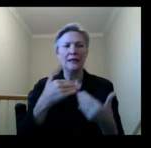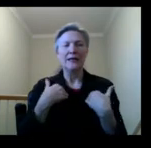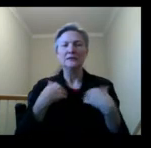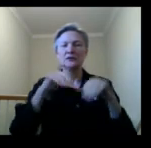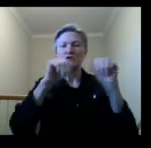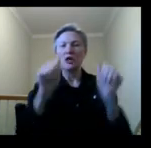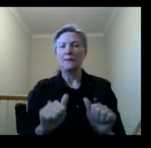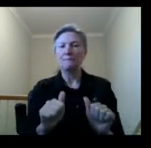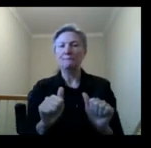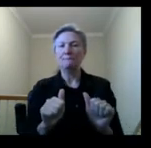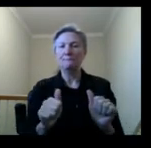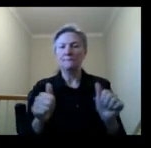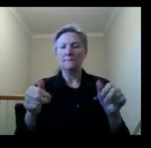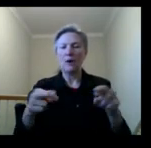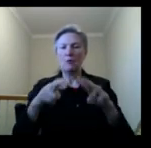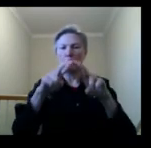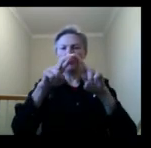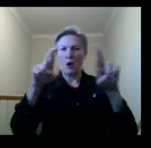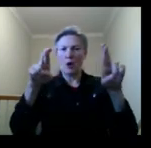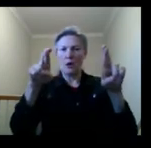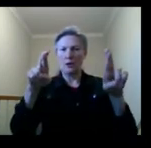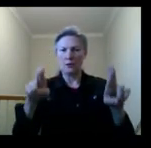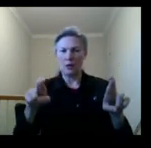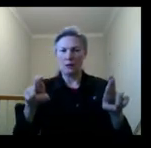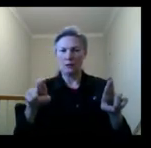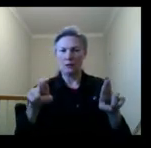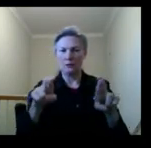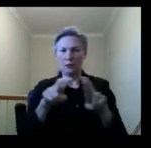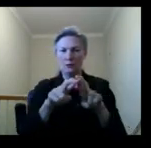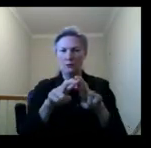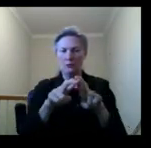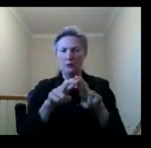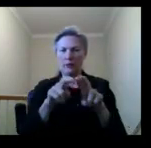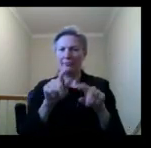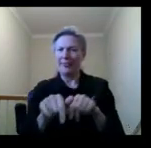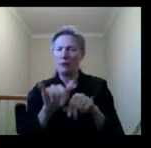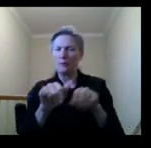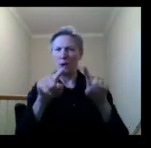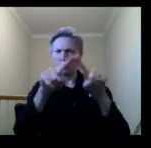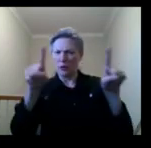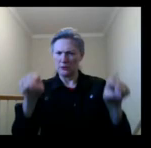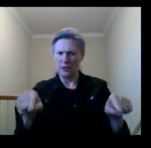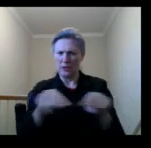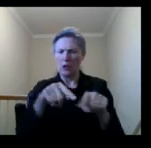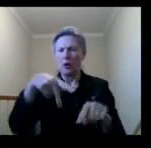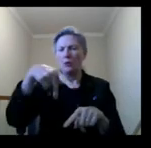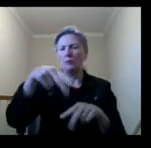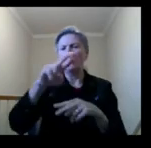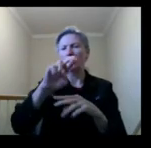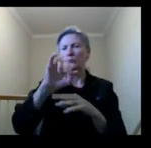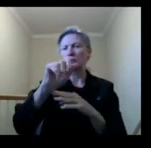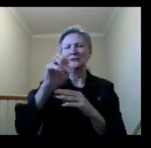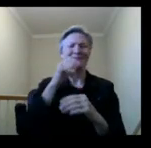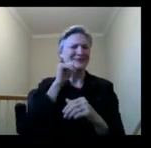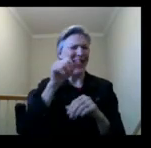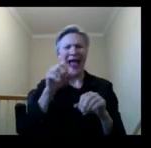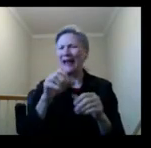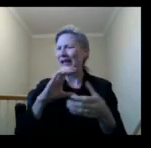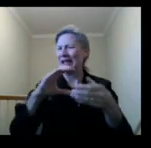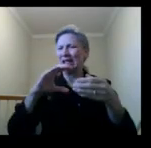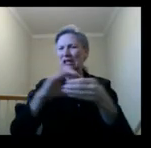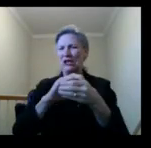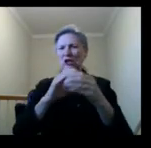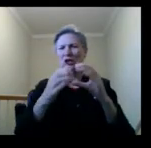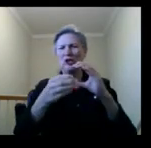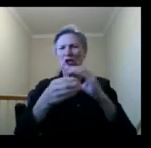shape of a rectangle. So this would be a rectangular prism, not a cube. A